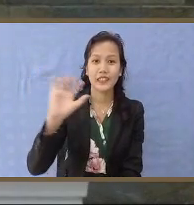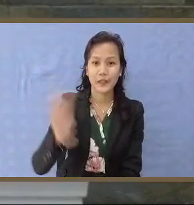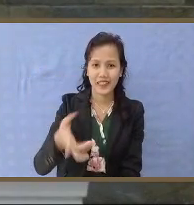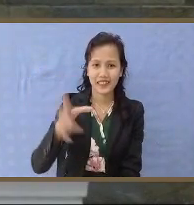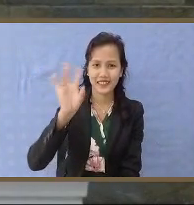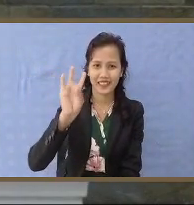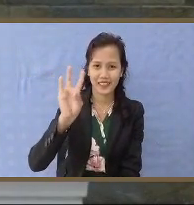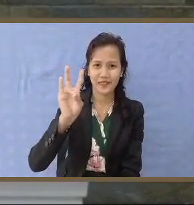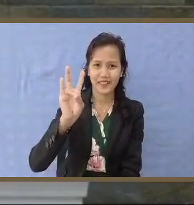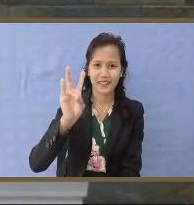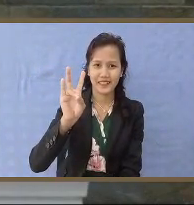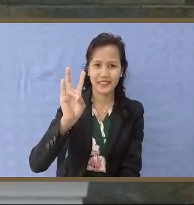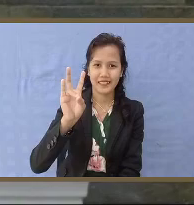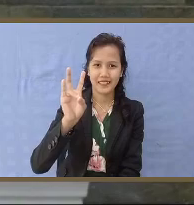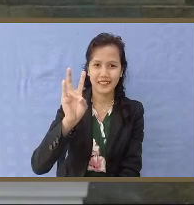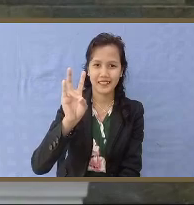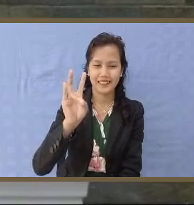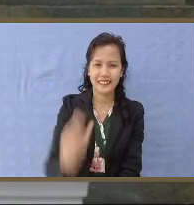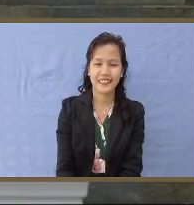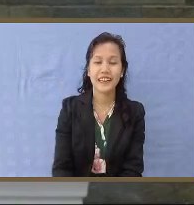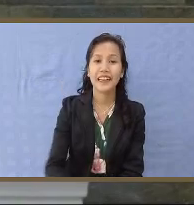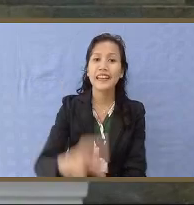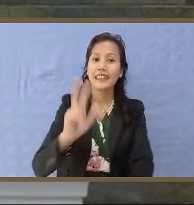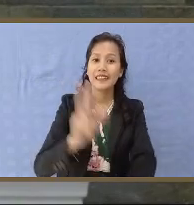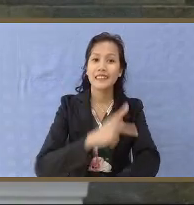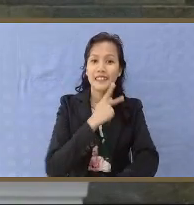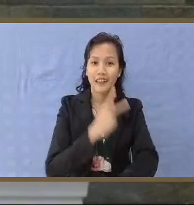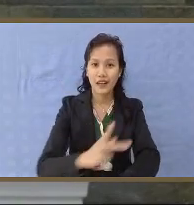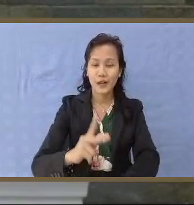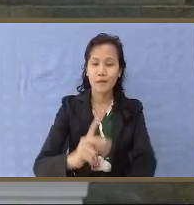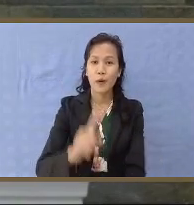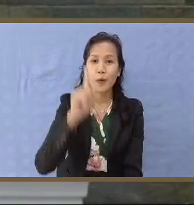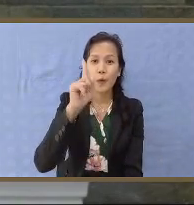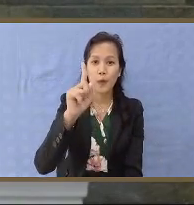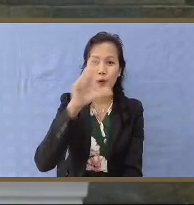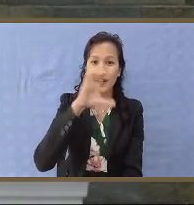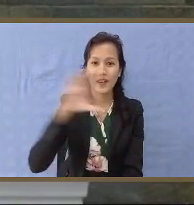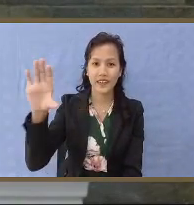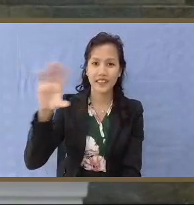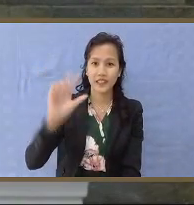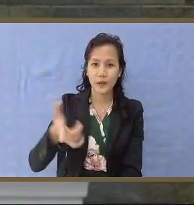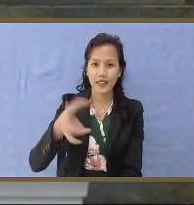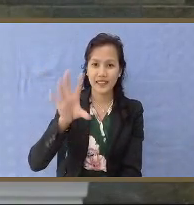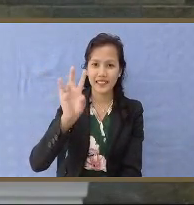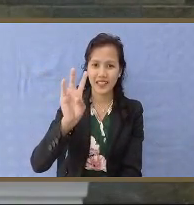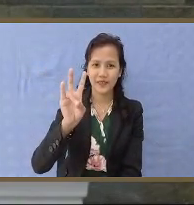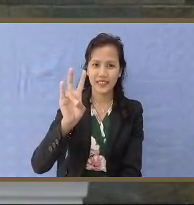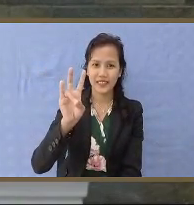127. Kung meron magsishare po sa bisita natin ng Bible ng mas maganda. Okay.